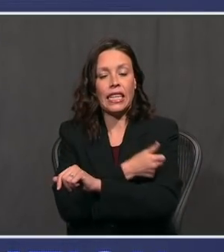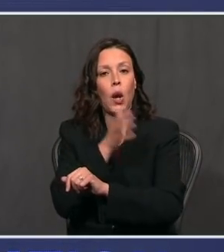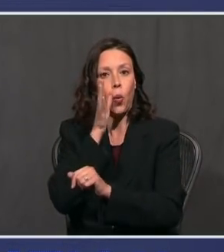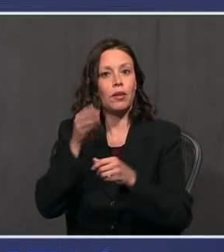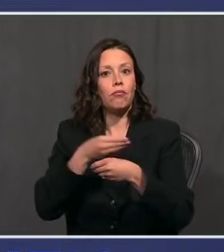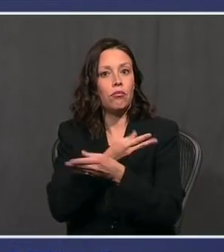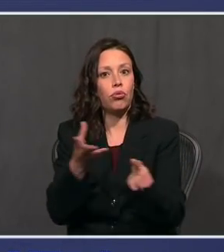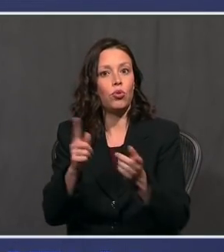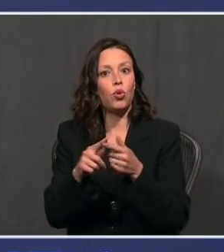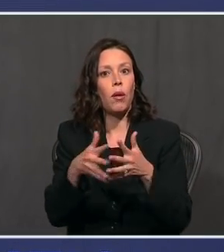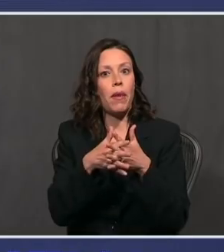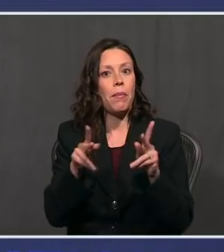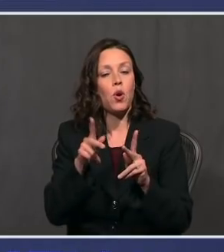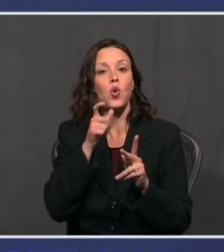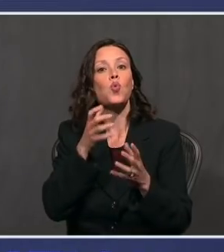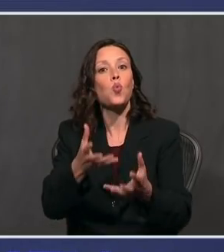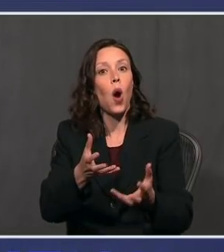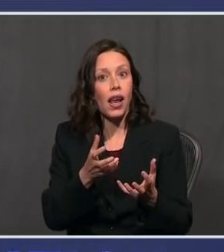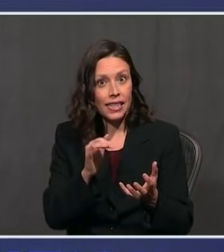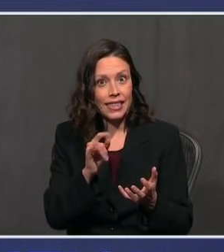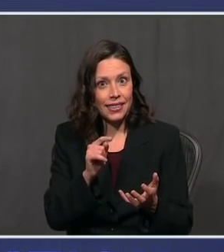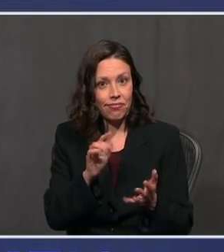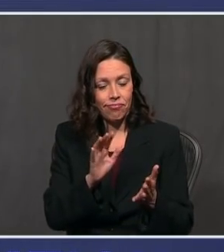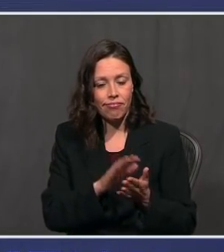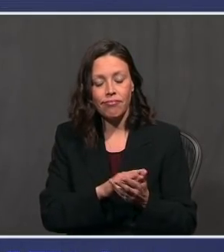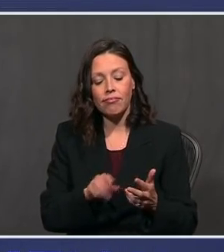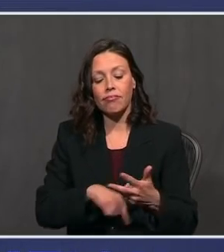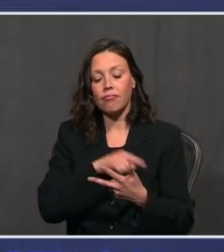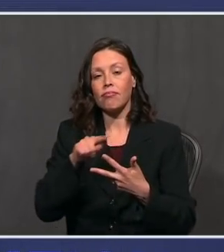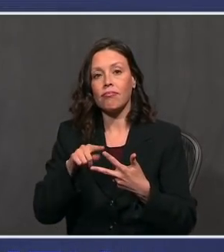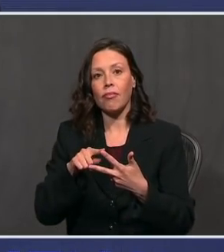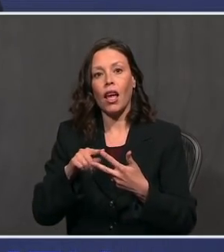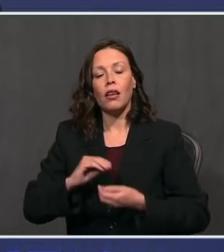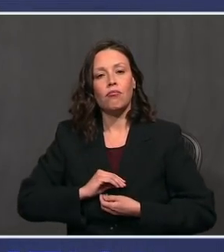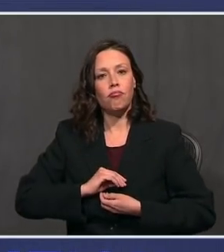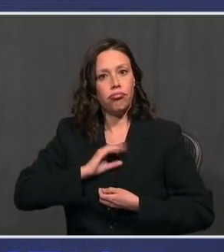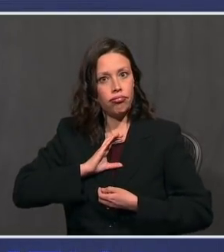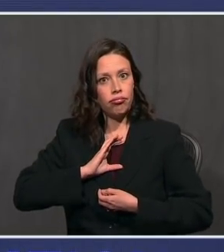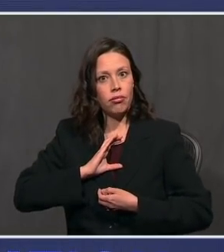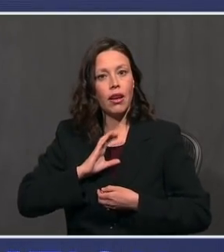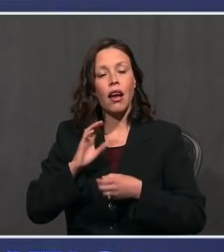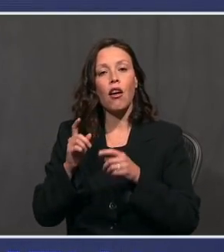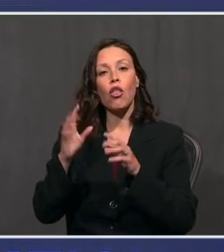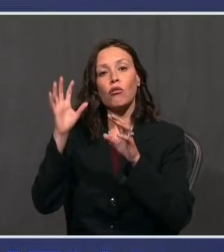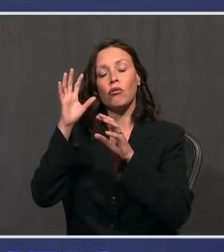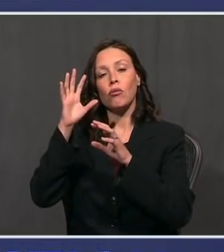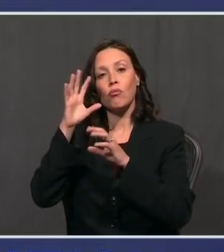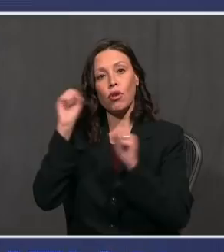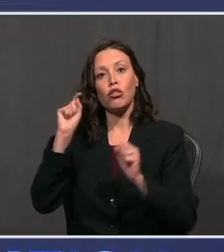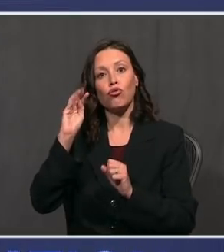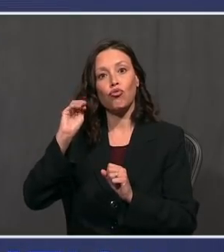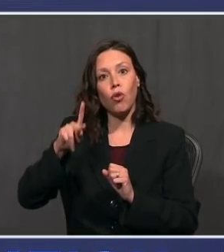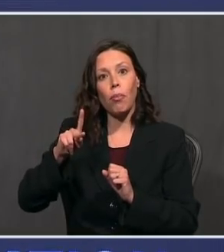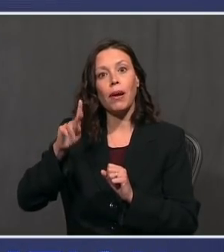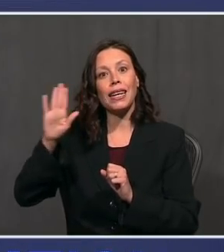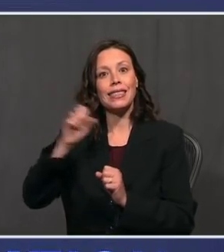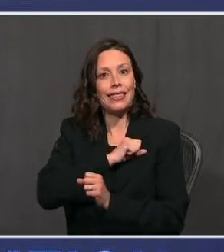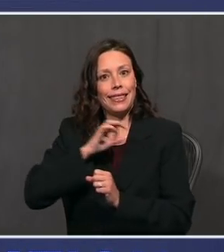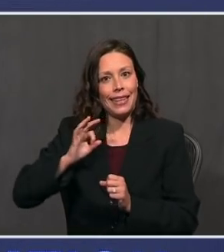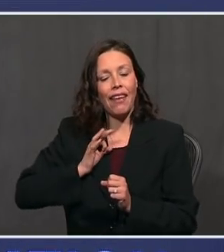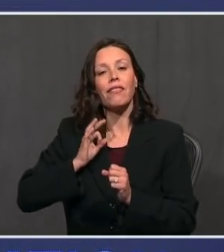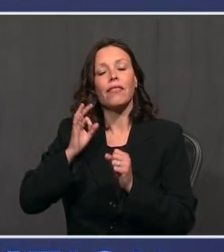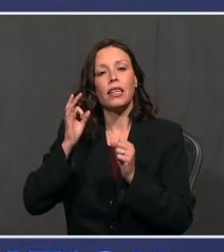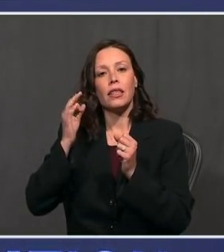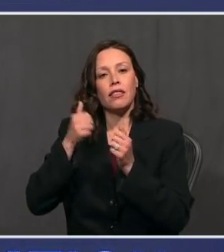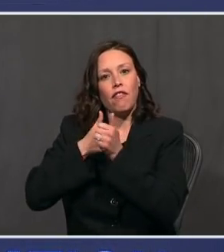who's desiring one. I think the second one is build confidence that the Trump administration is following data and science in